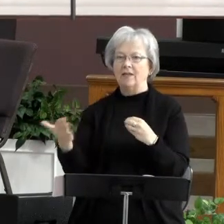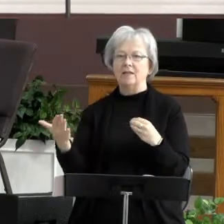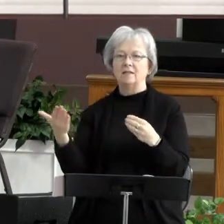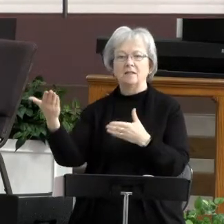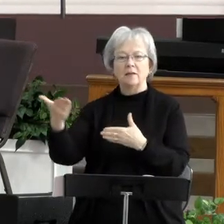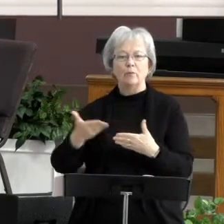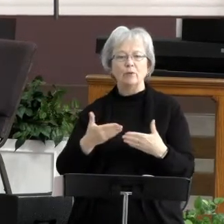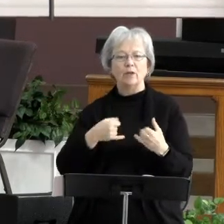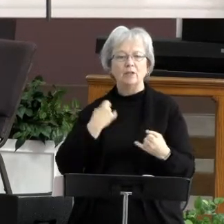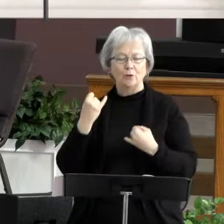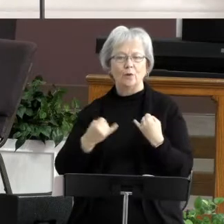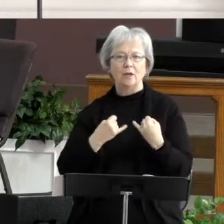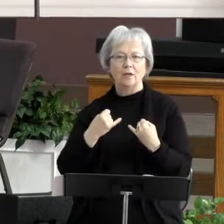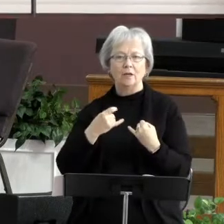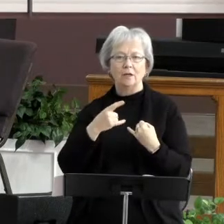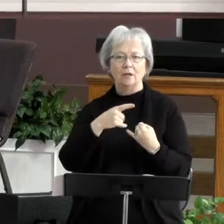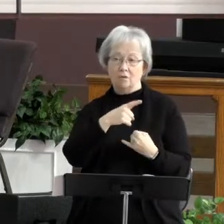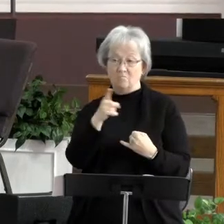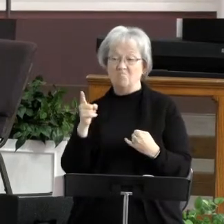You're together.